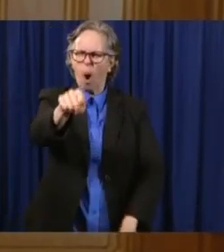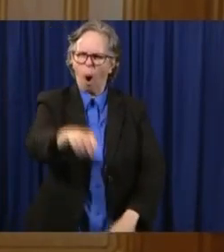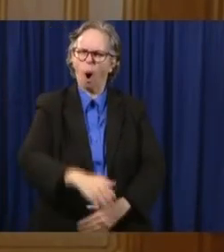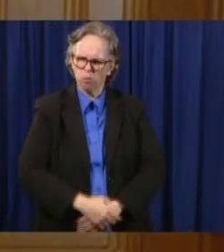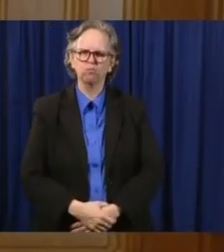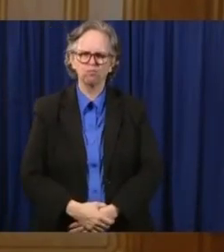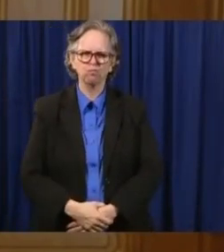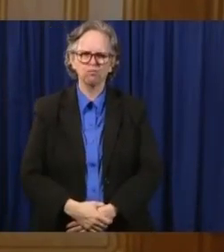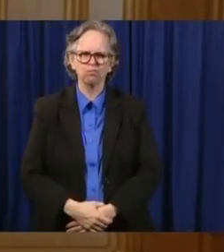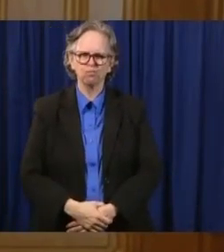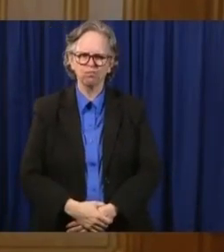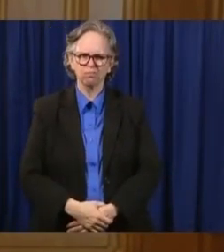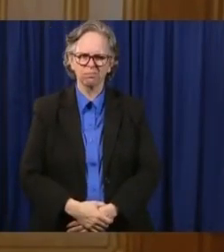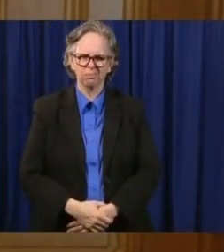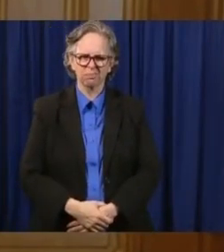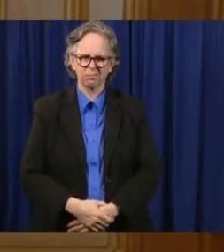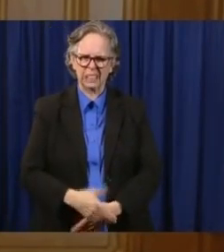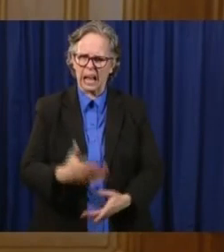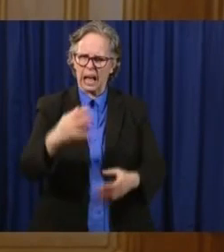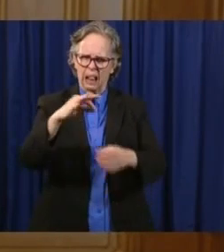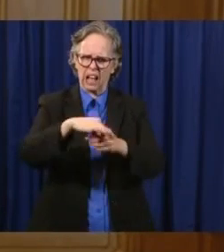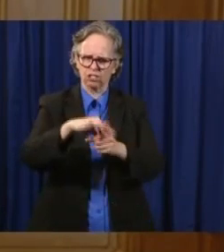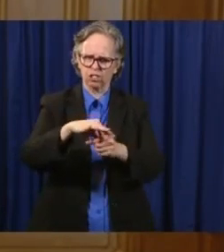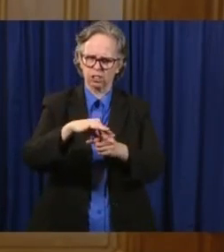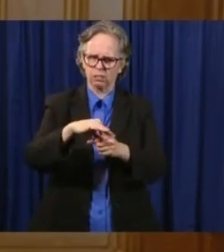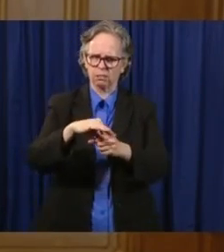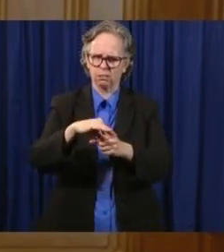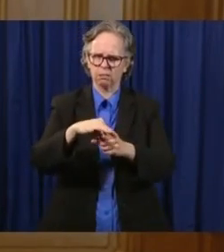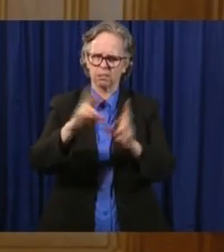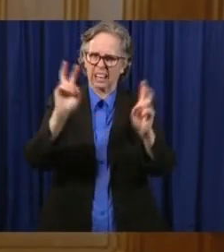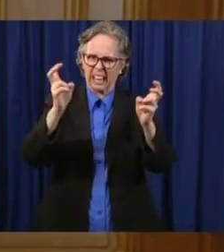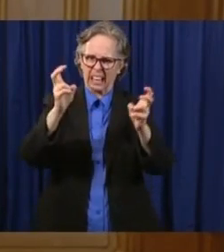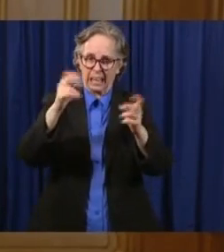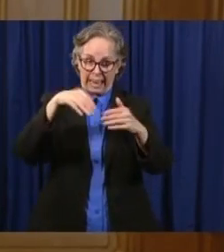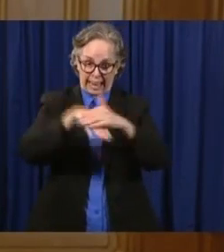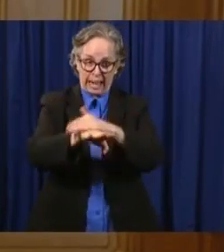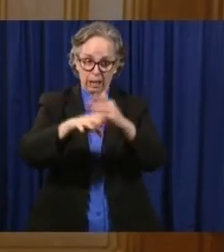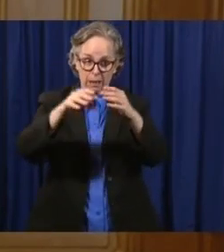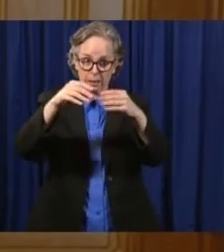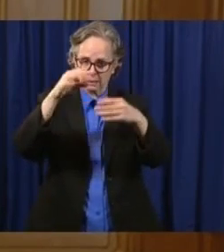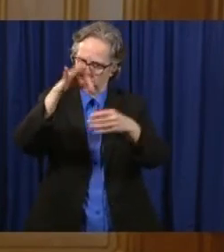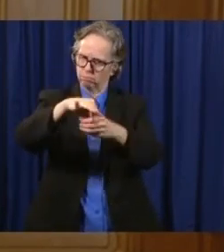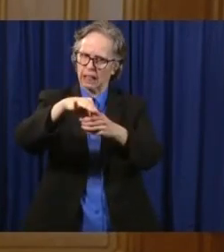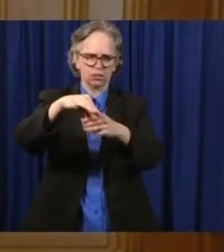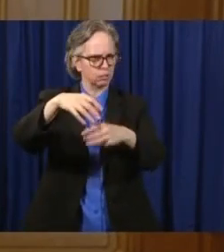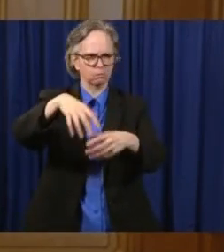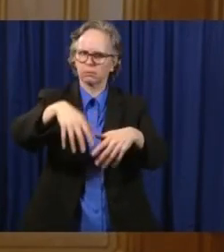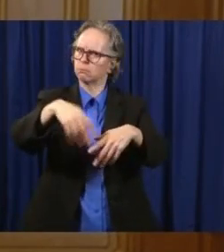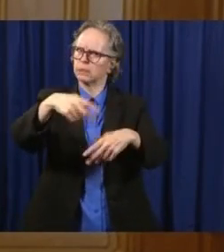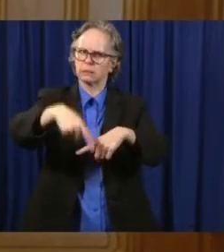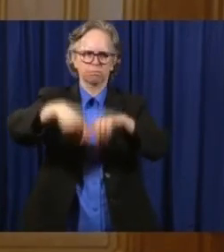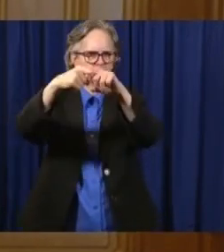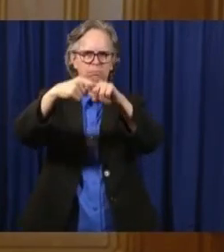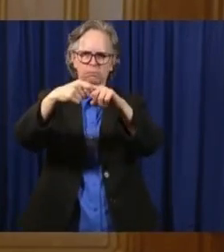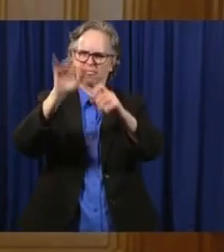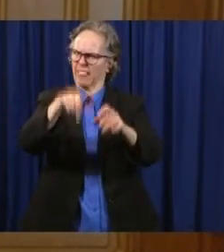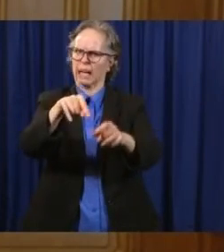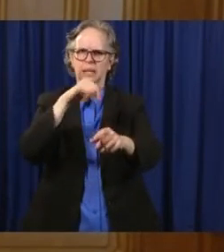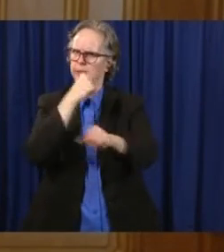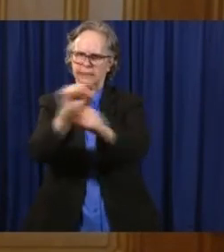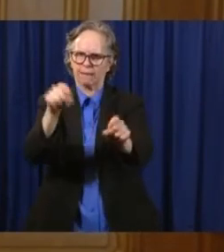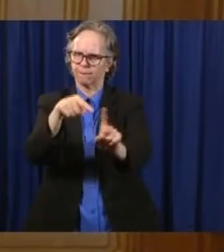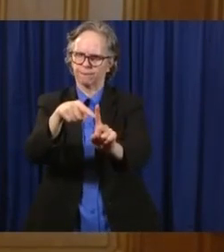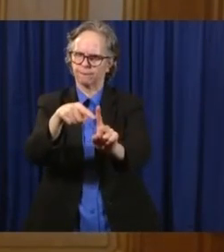we stopped the election, in-person voting, because we did not think it was safe. We didn't think it was safe